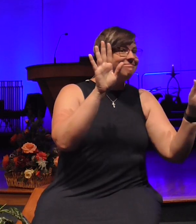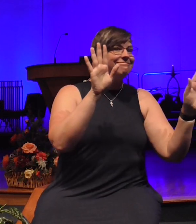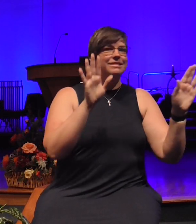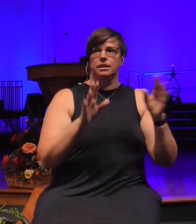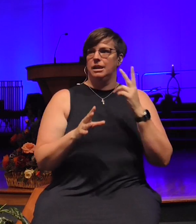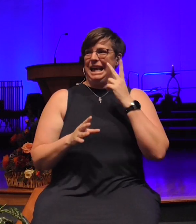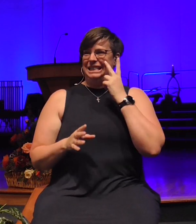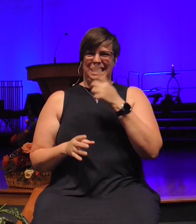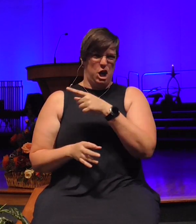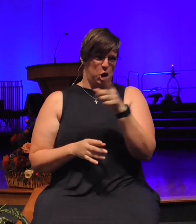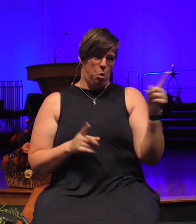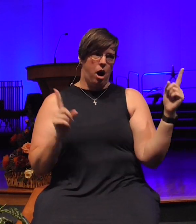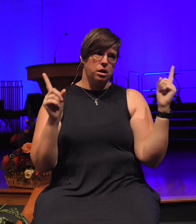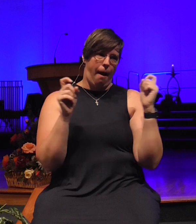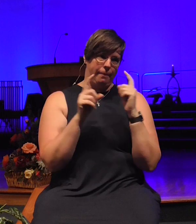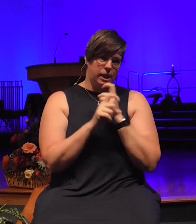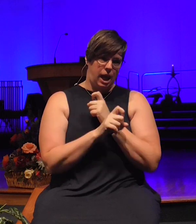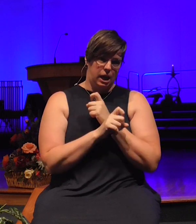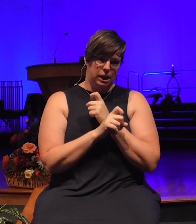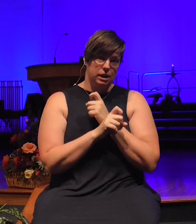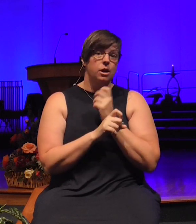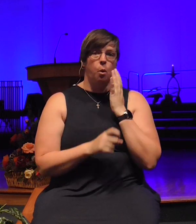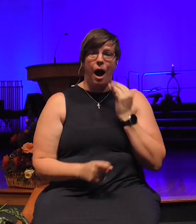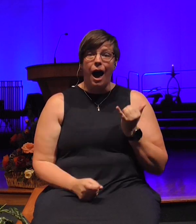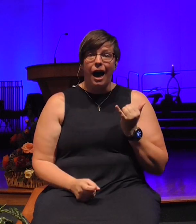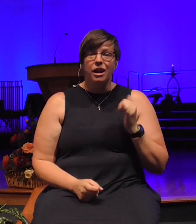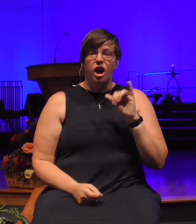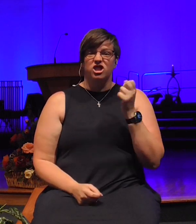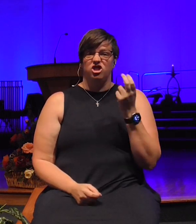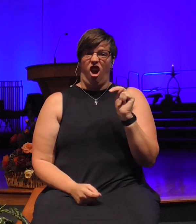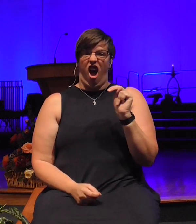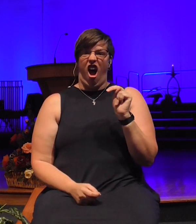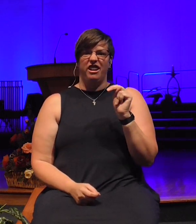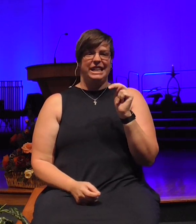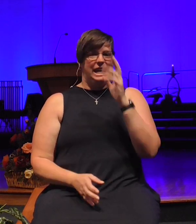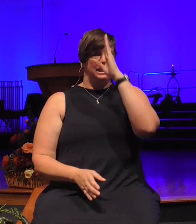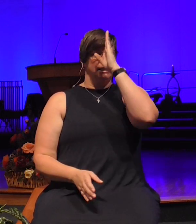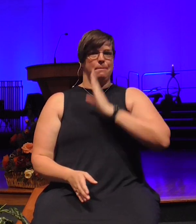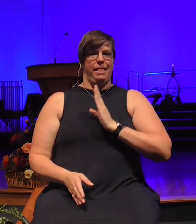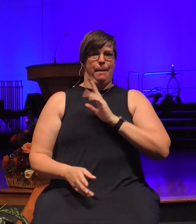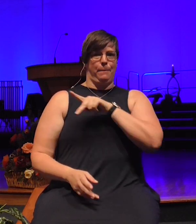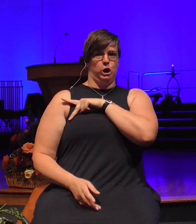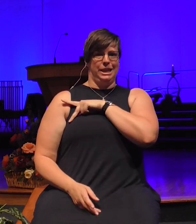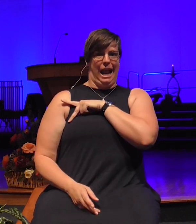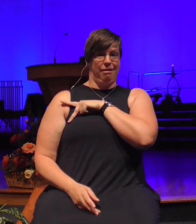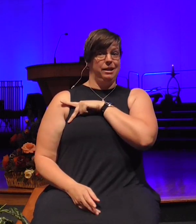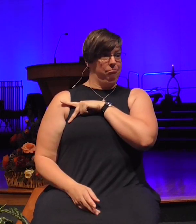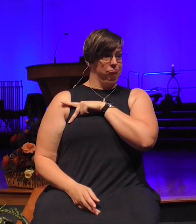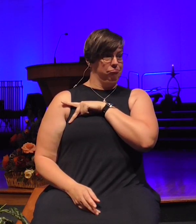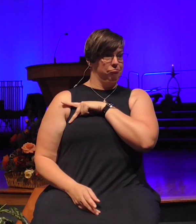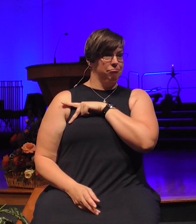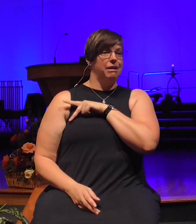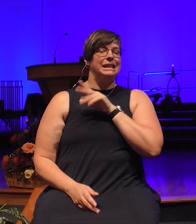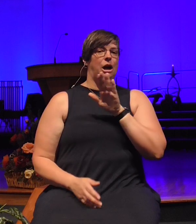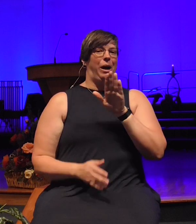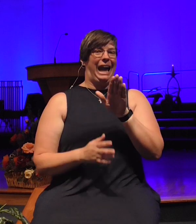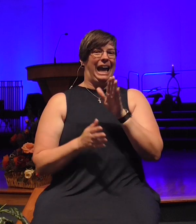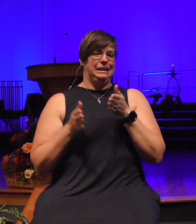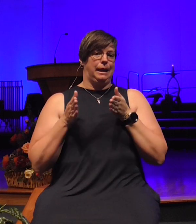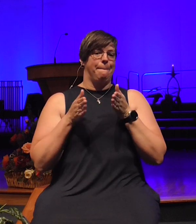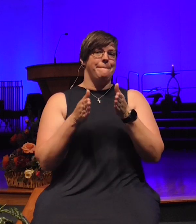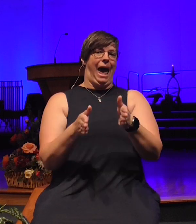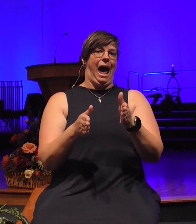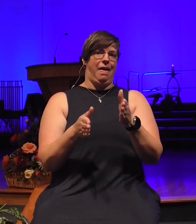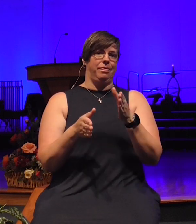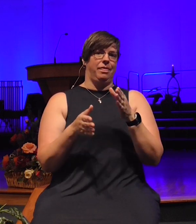John, you see, you're a complicated bunch because you see, John is a split personality. And his path